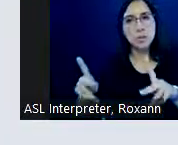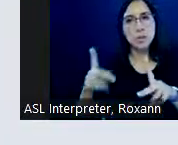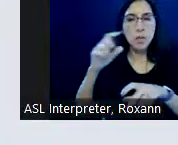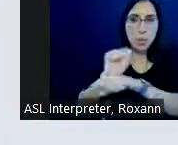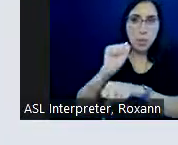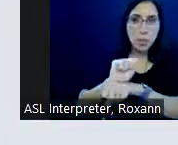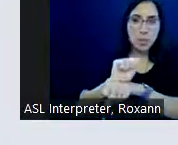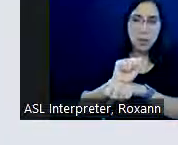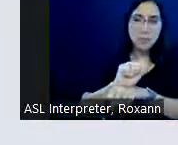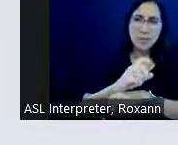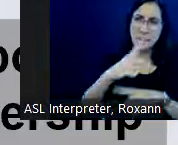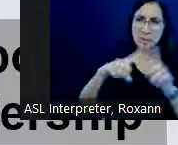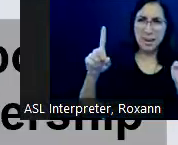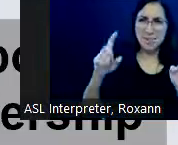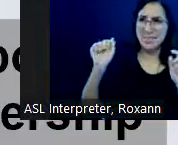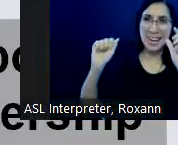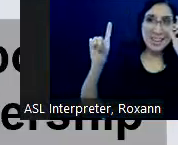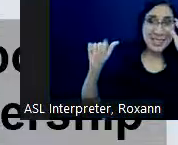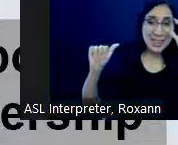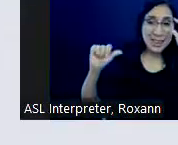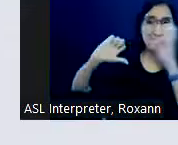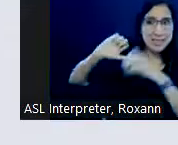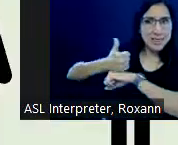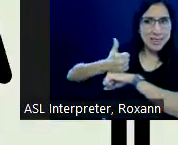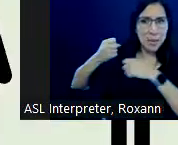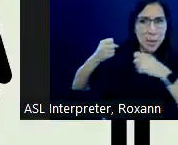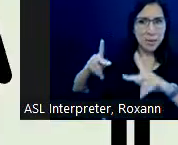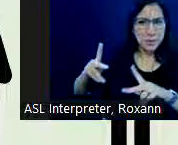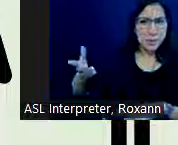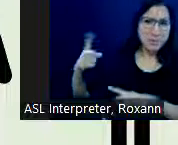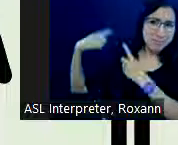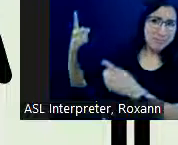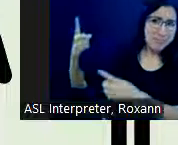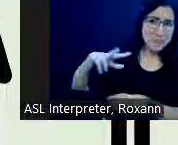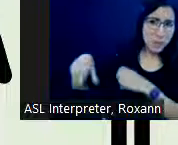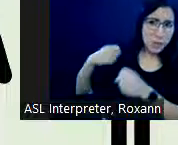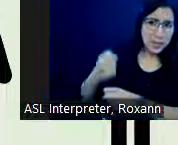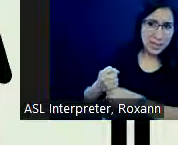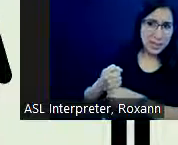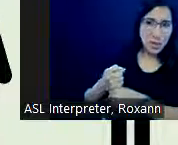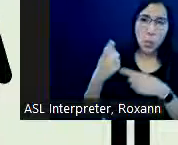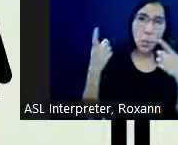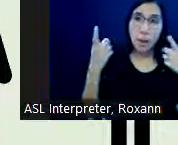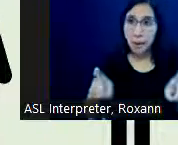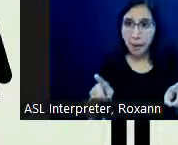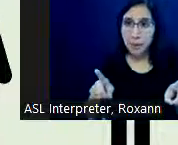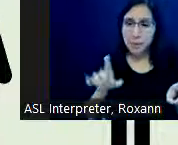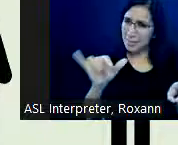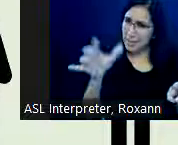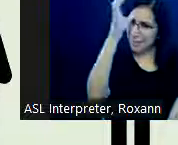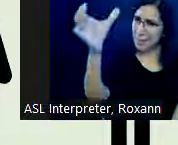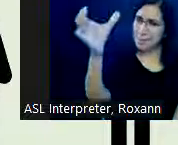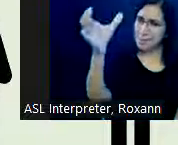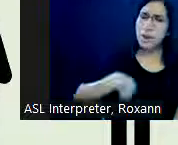the ADA set up 33 years ago? Sorry. What happened to the idea that we were all going to